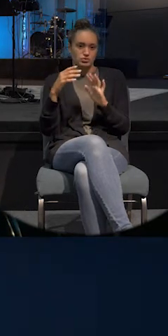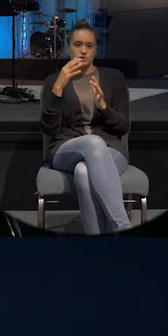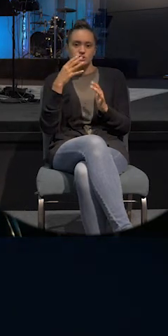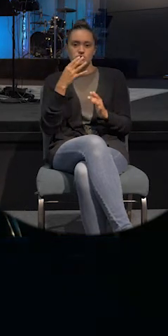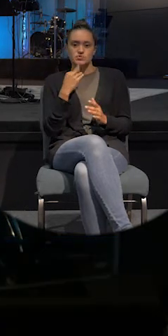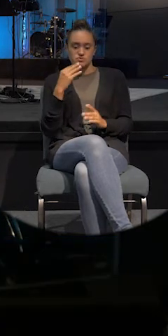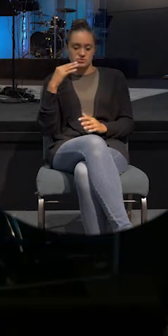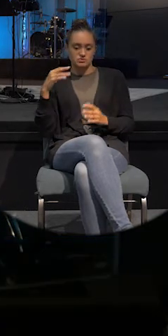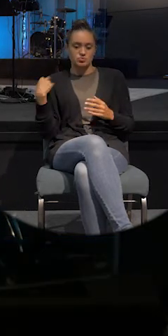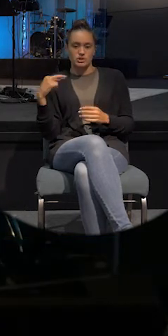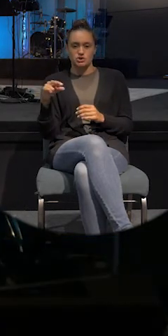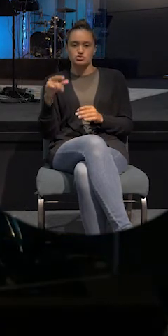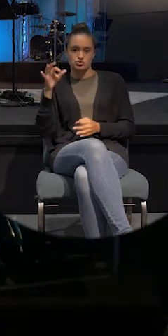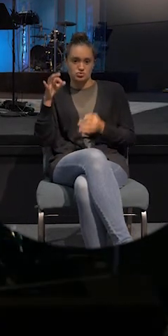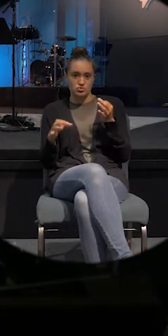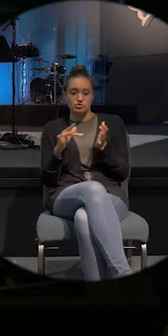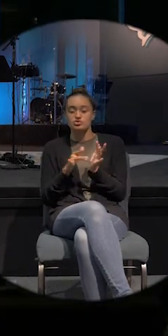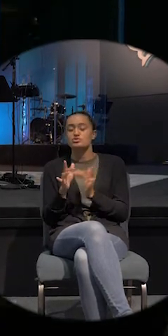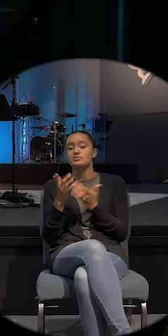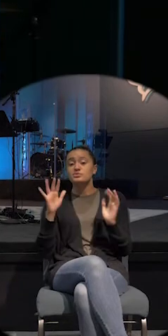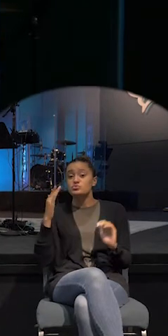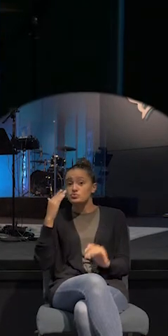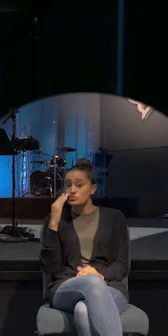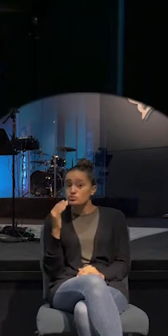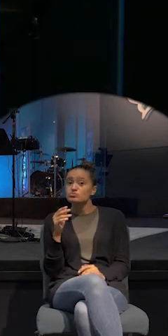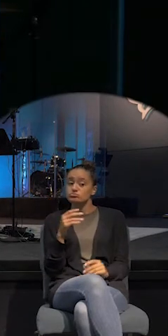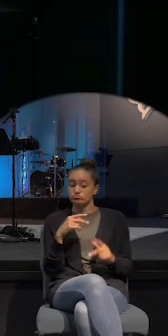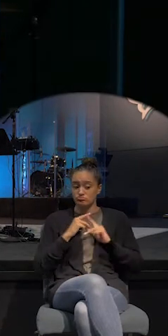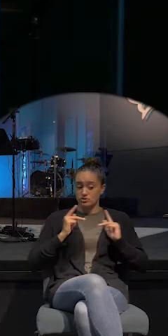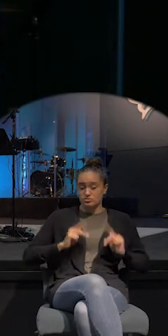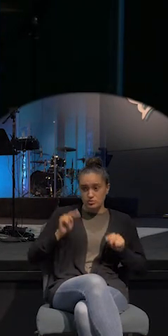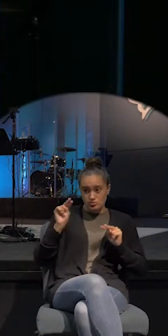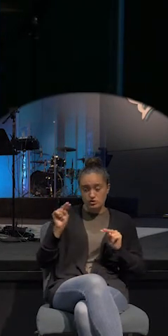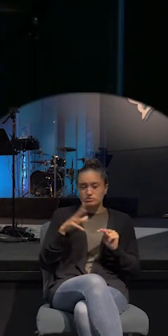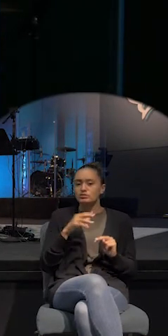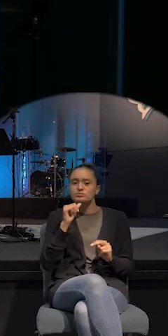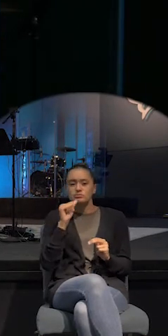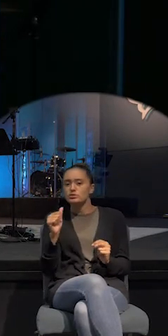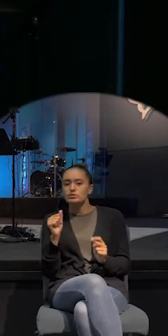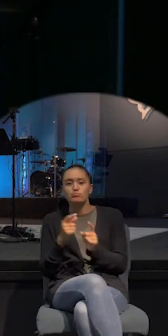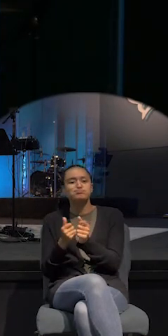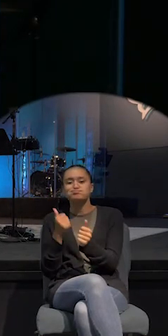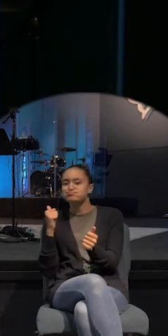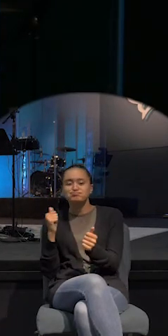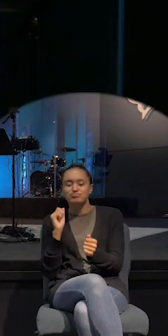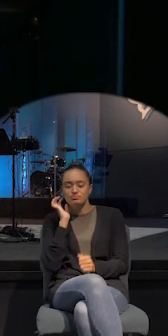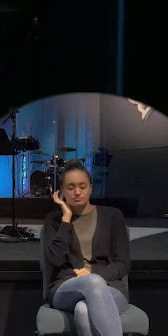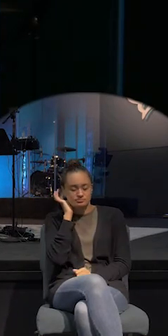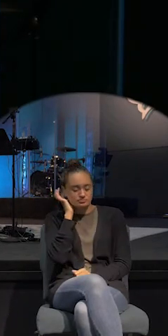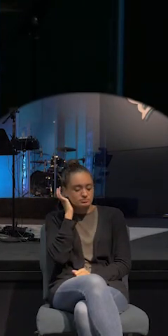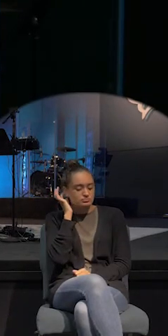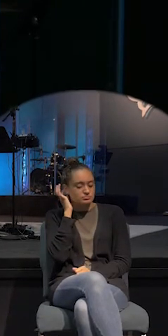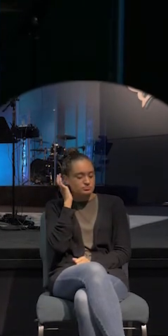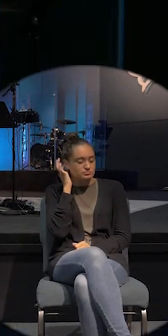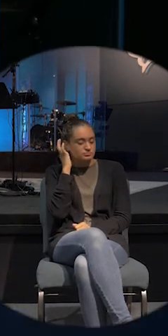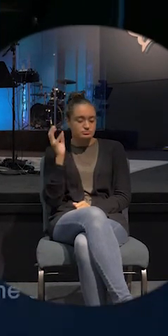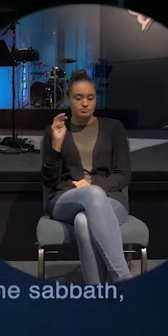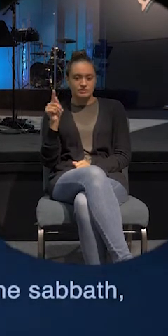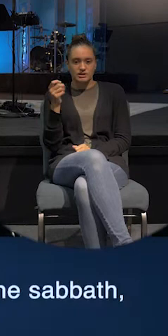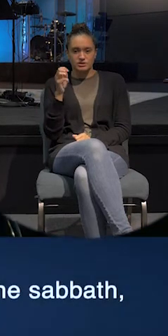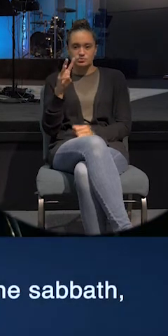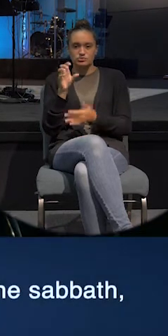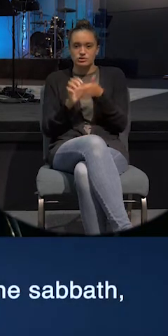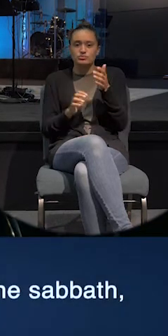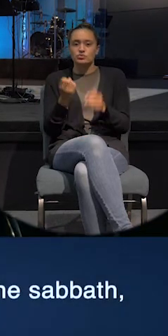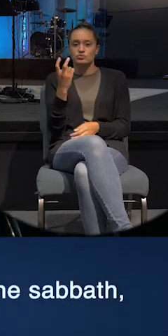it. He knew he was being watched. And he didn't back down. Matthew 12:10 tells us